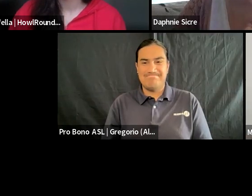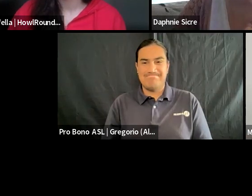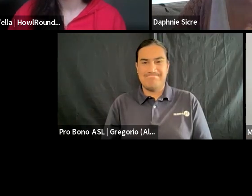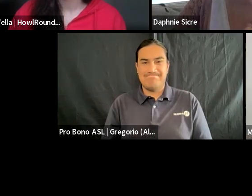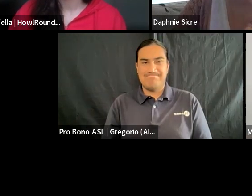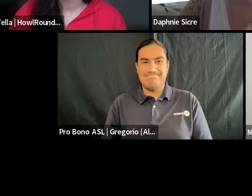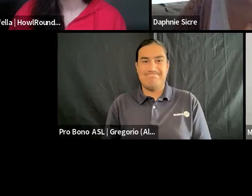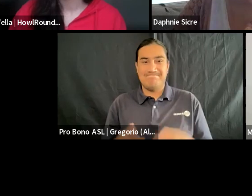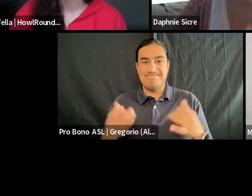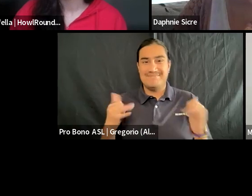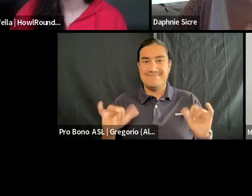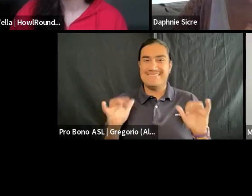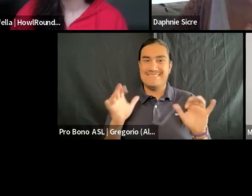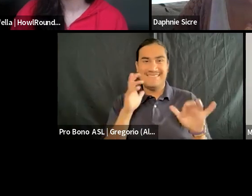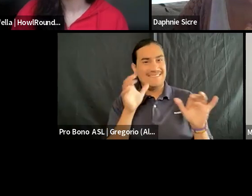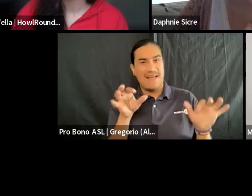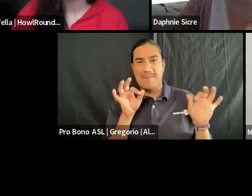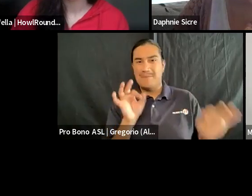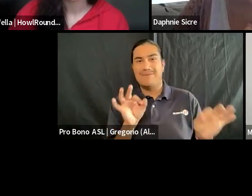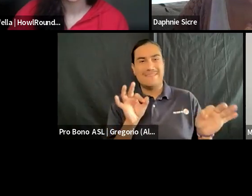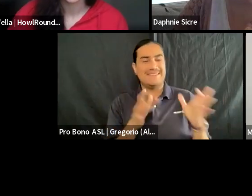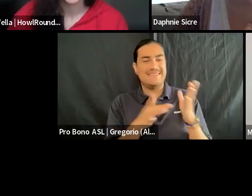Still not perfect.